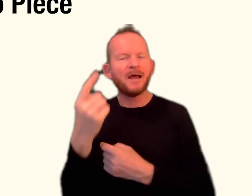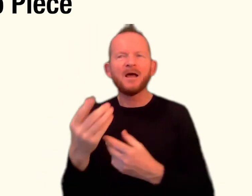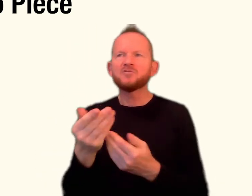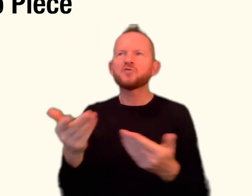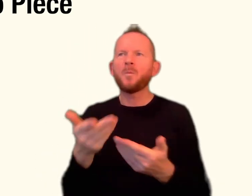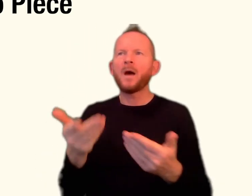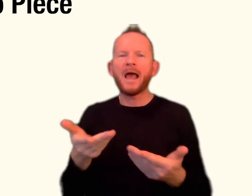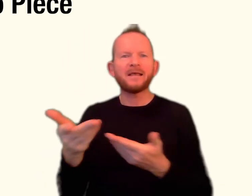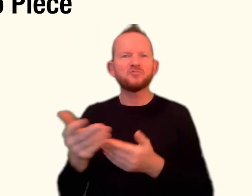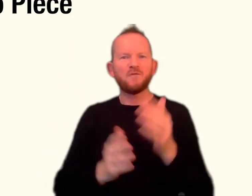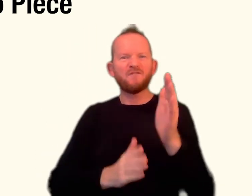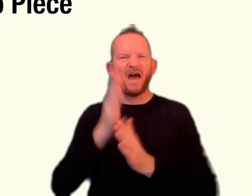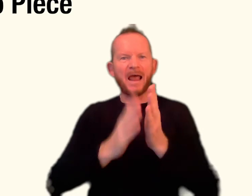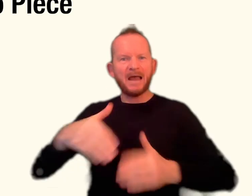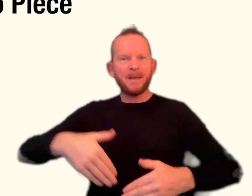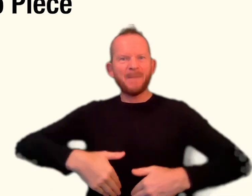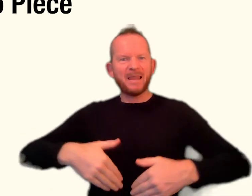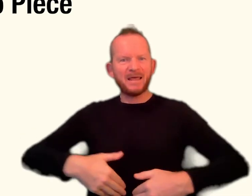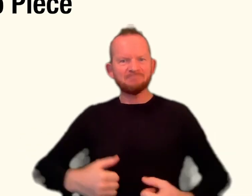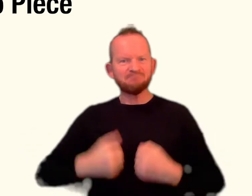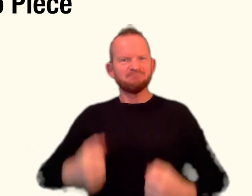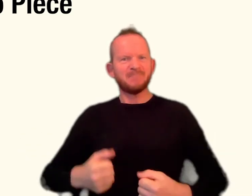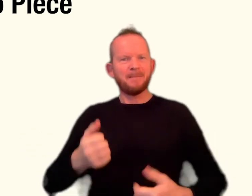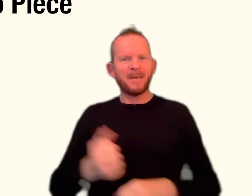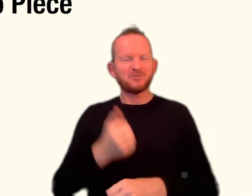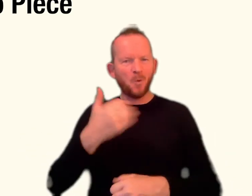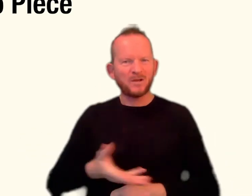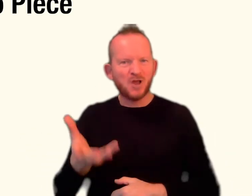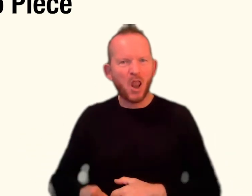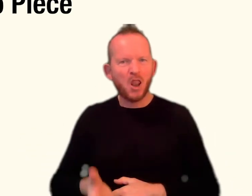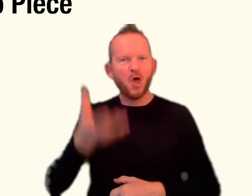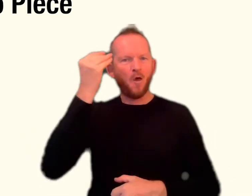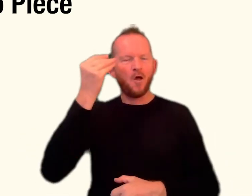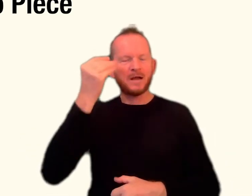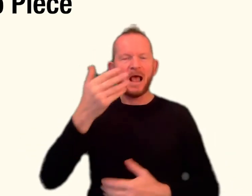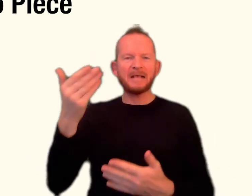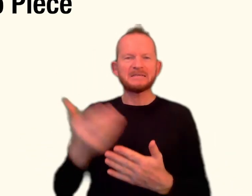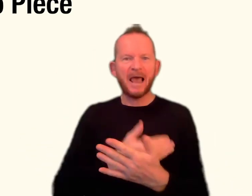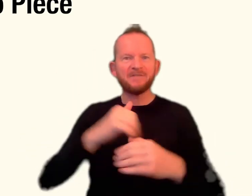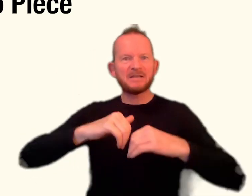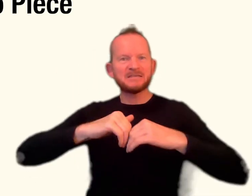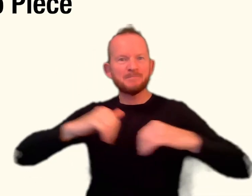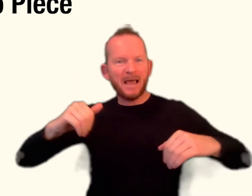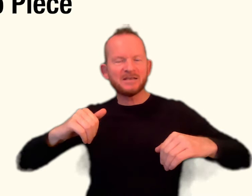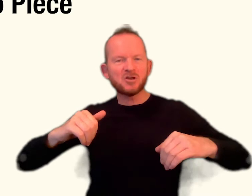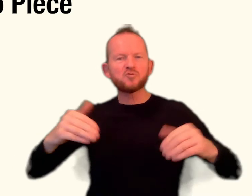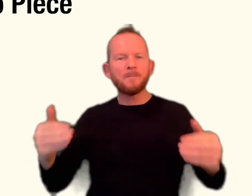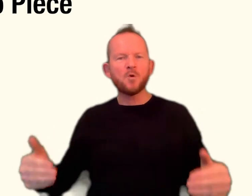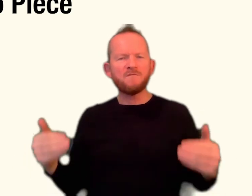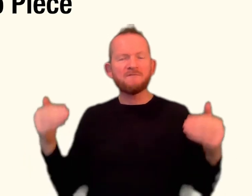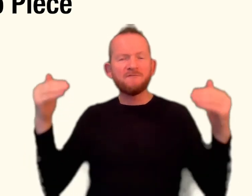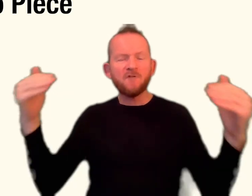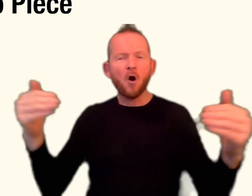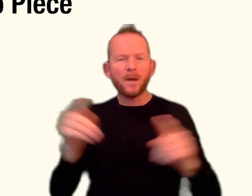that gives you fire in your belly and makes you want to learn. A safe space to move forward